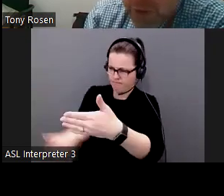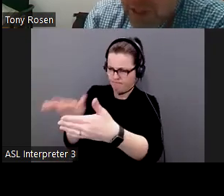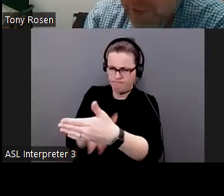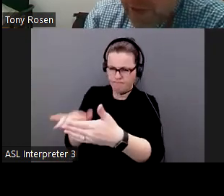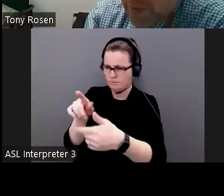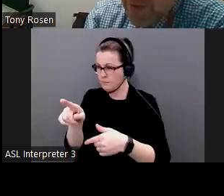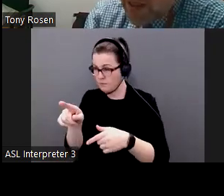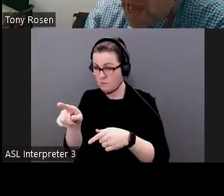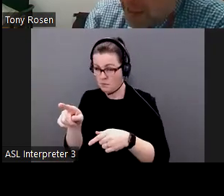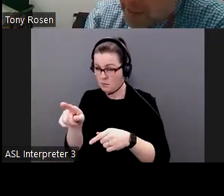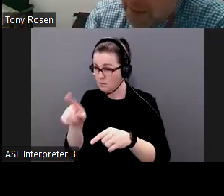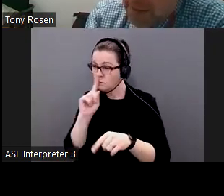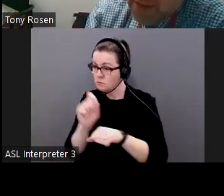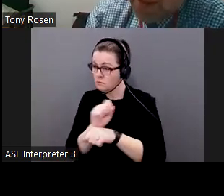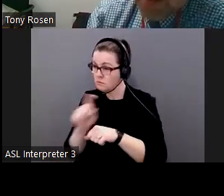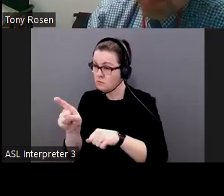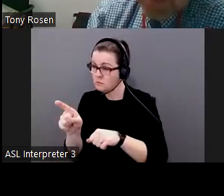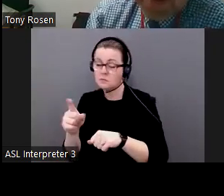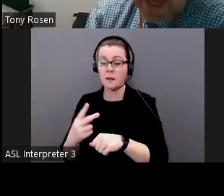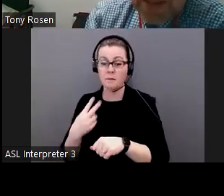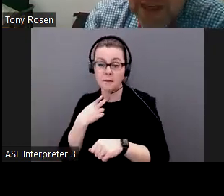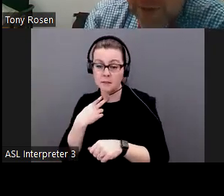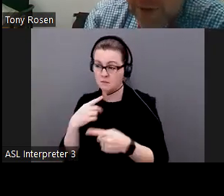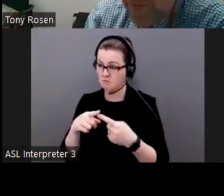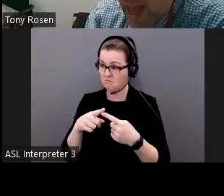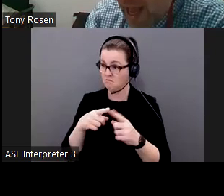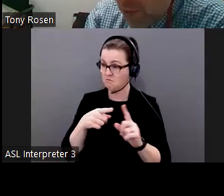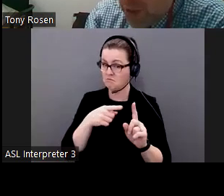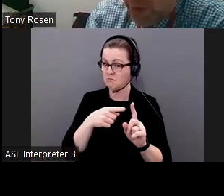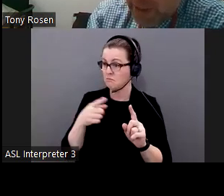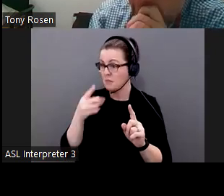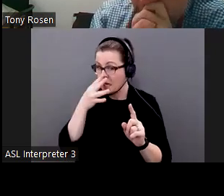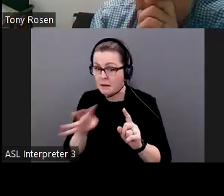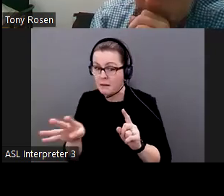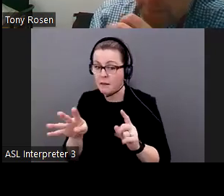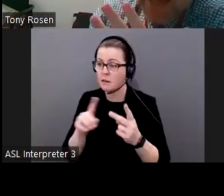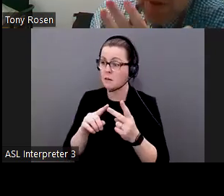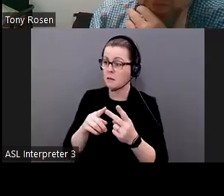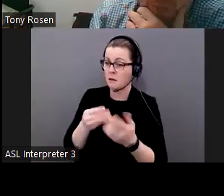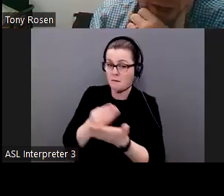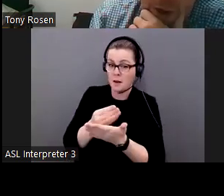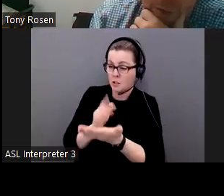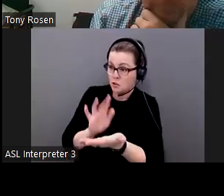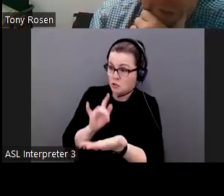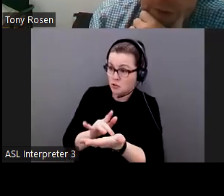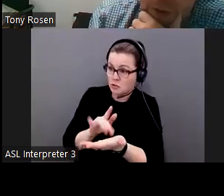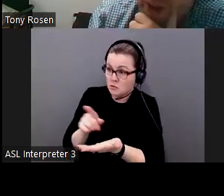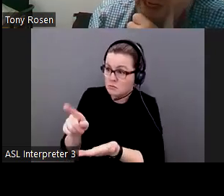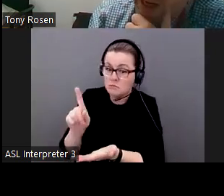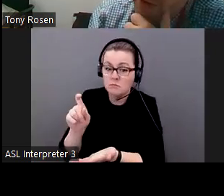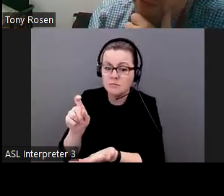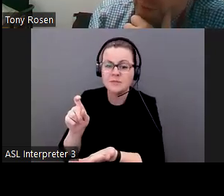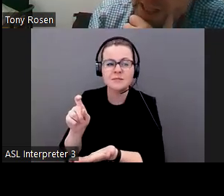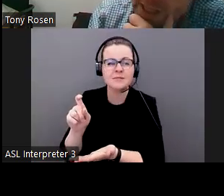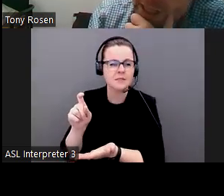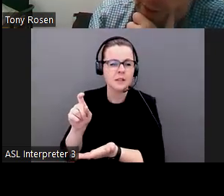this person suffering from neglect? Is this person likely suffering from financial exploitation? Based on what we know, we